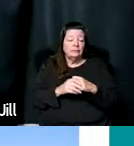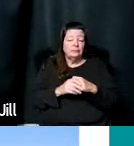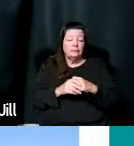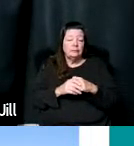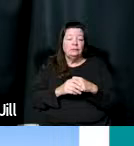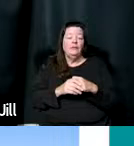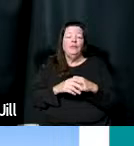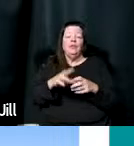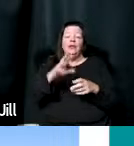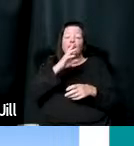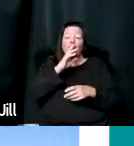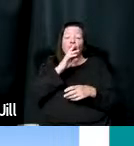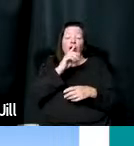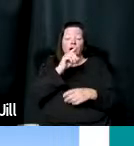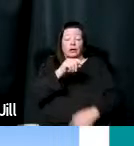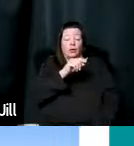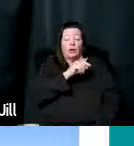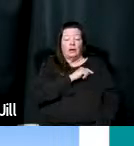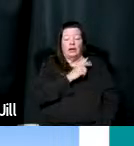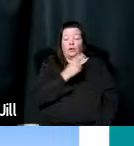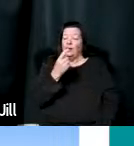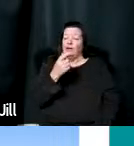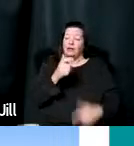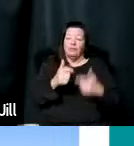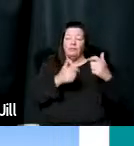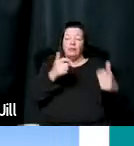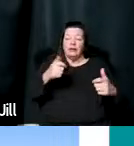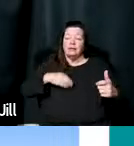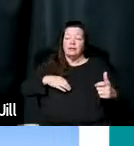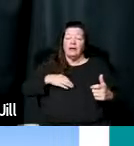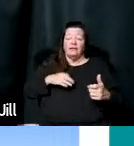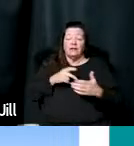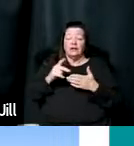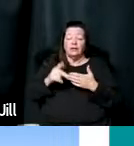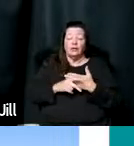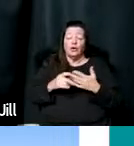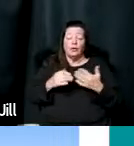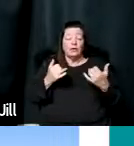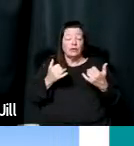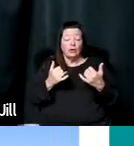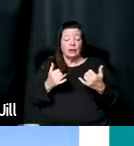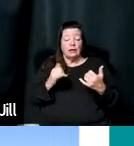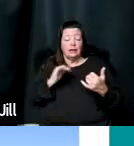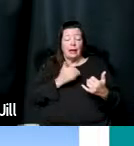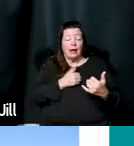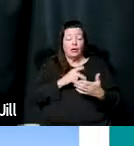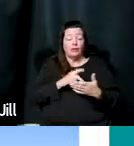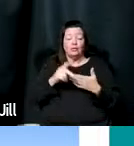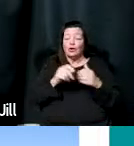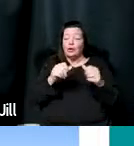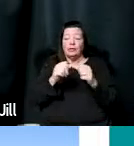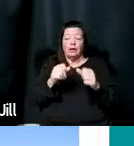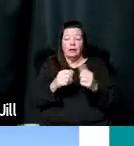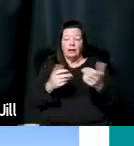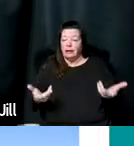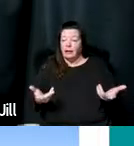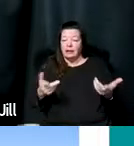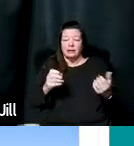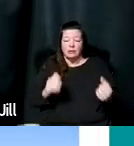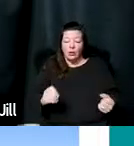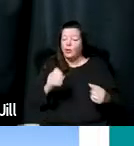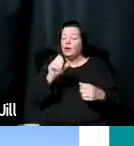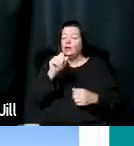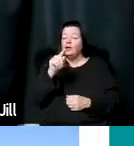In water quality, one of the biggest benefits of the program is currently our program area does not have stormwater